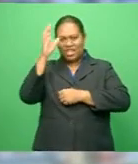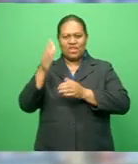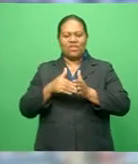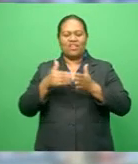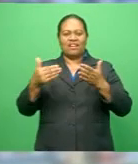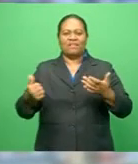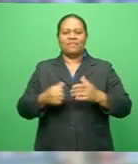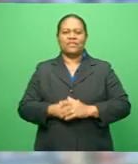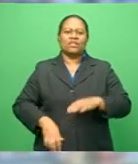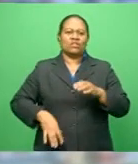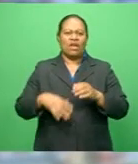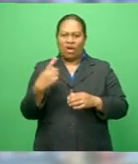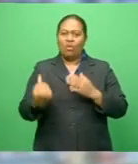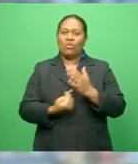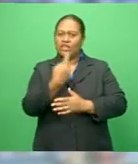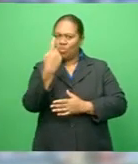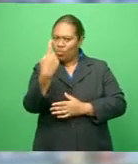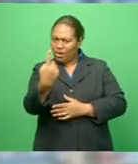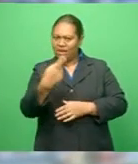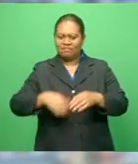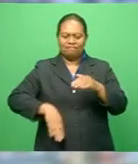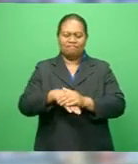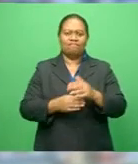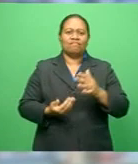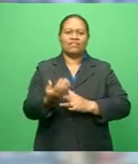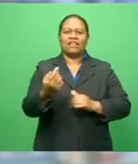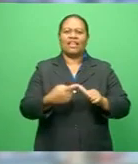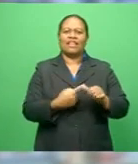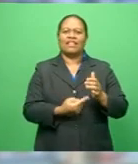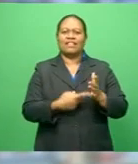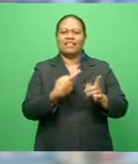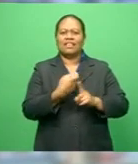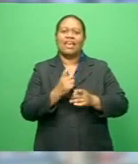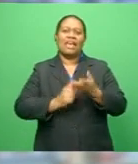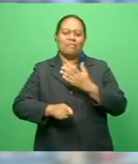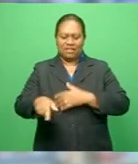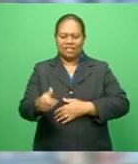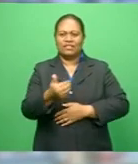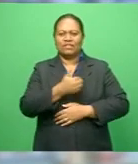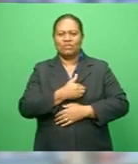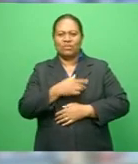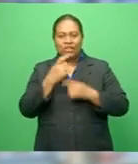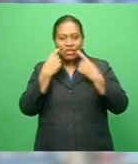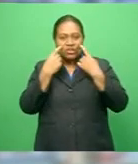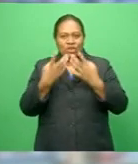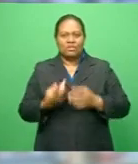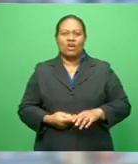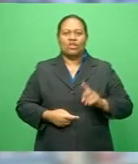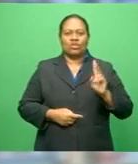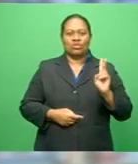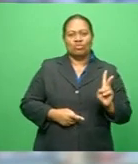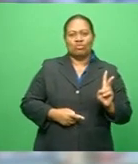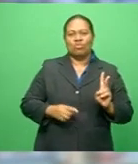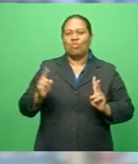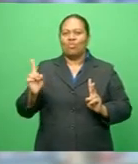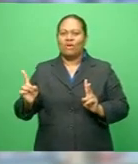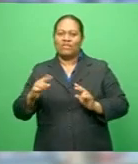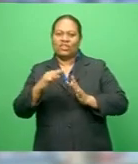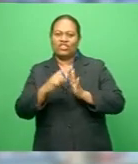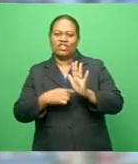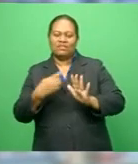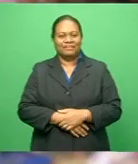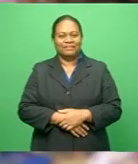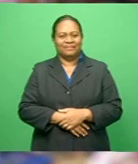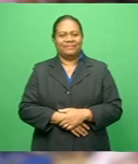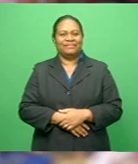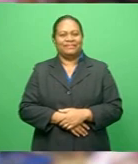Krishna scored the lone goal for ATK Mohan Bagan this morning. However, it was too little too late as they lost 2-1 to